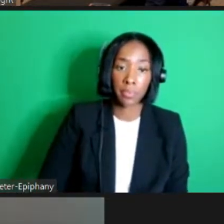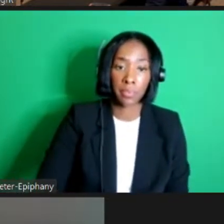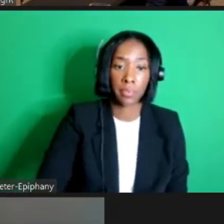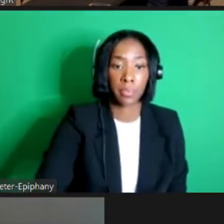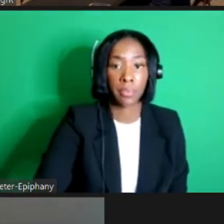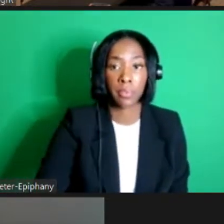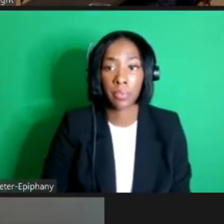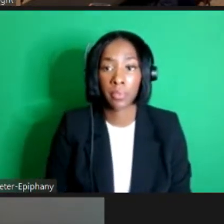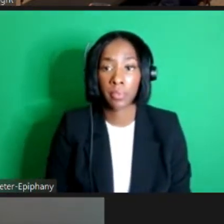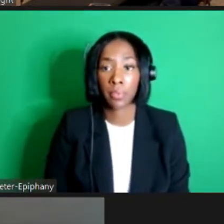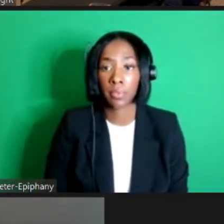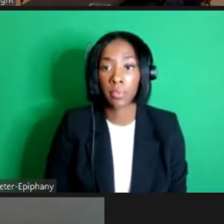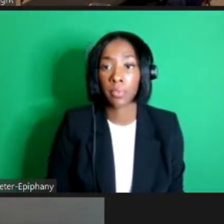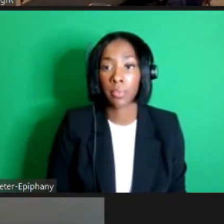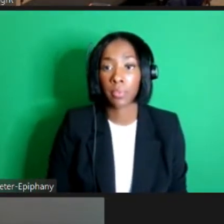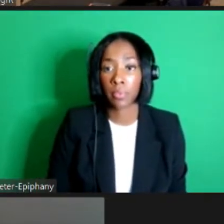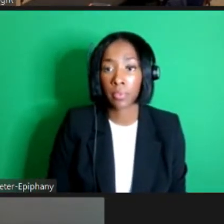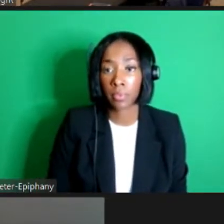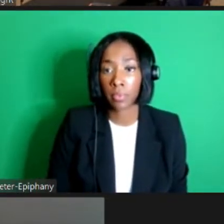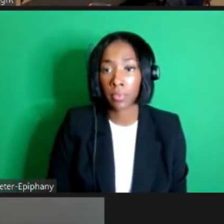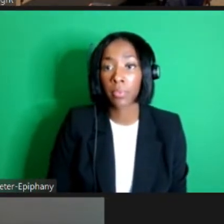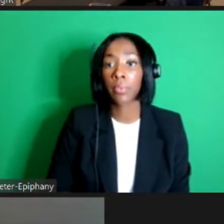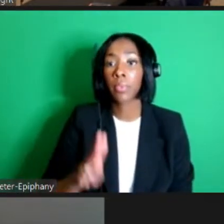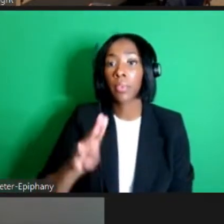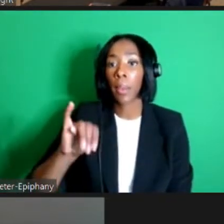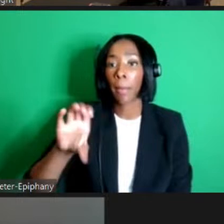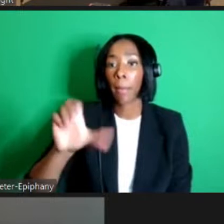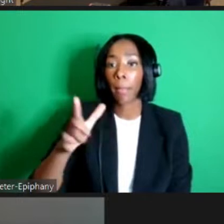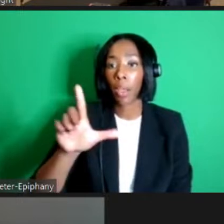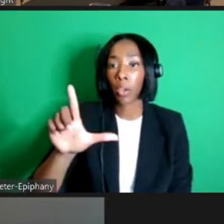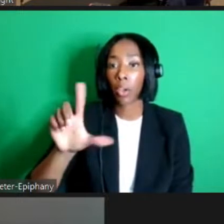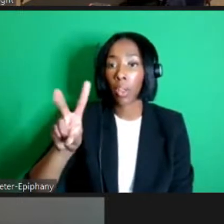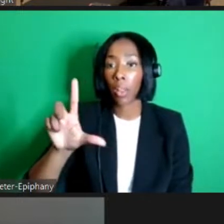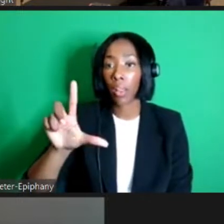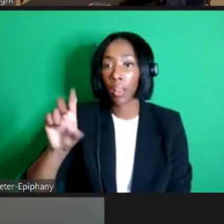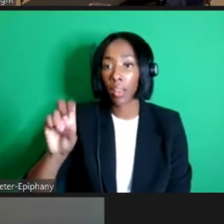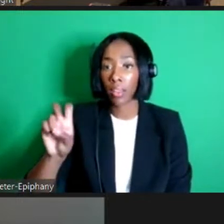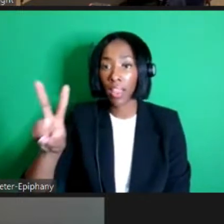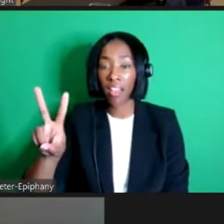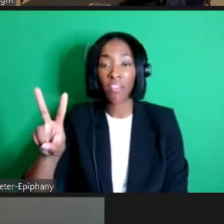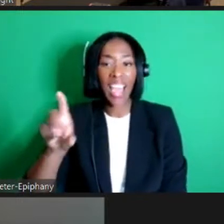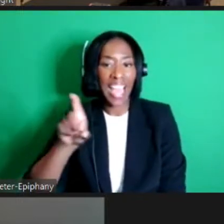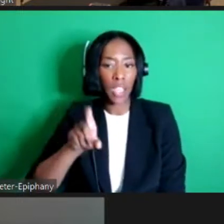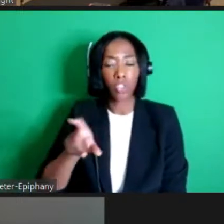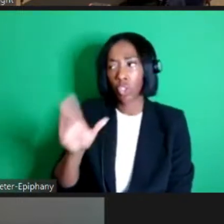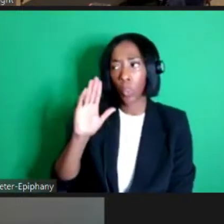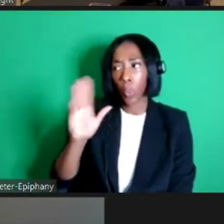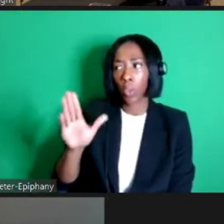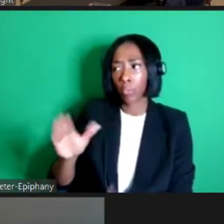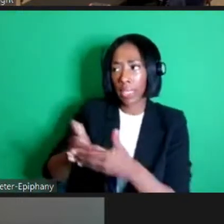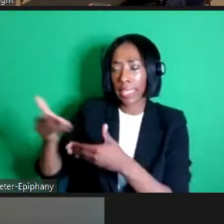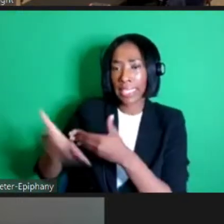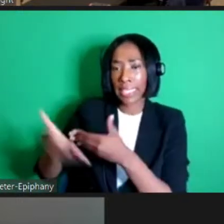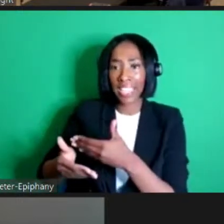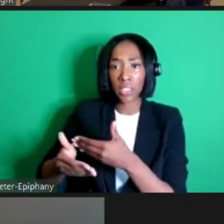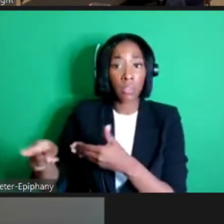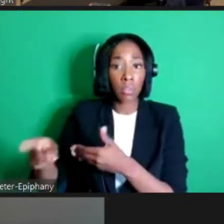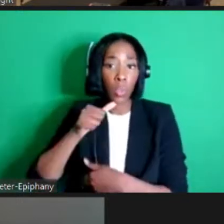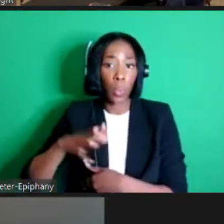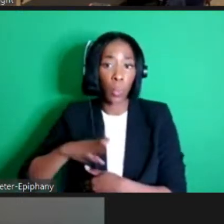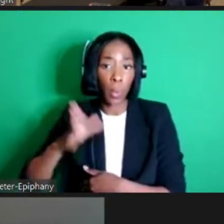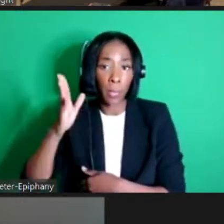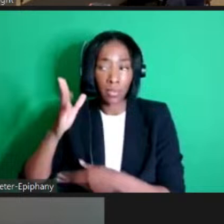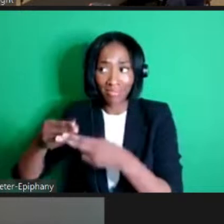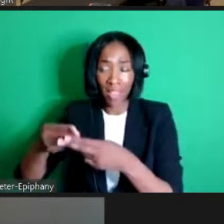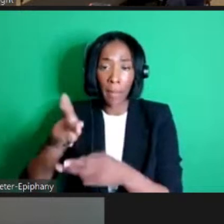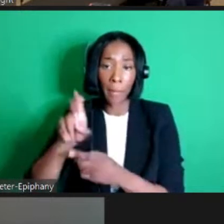I'm Michael Lev from Trans Systems. I actually need to defer to Kelly, who will introduce herself next. She's going to be making the presentation,